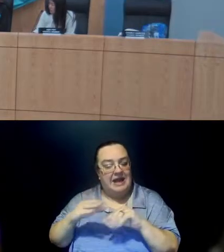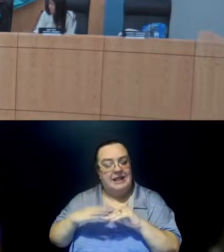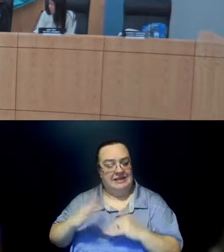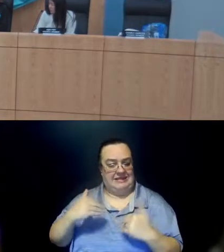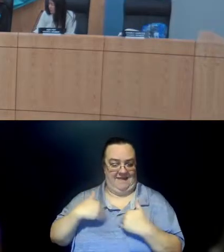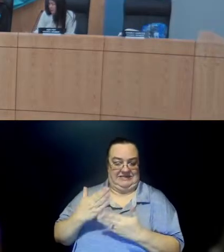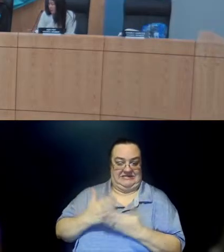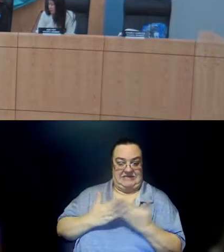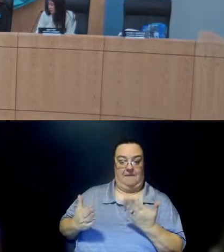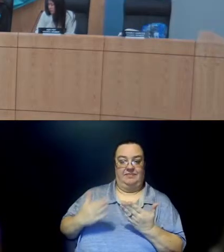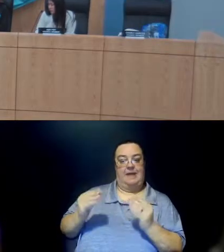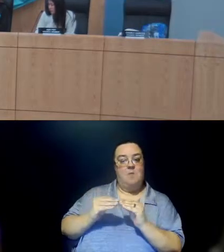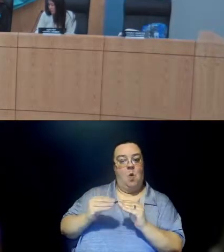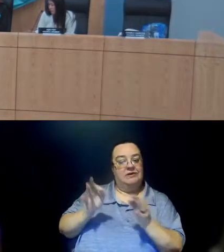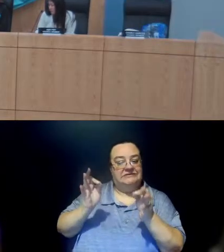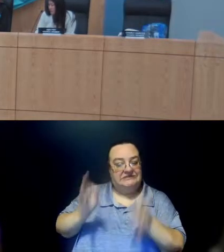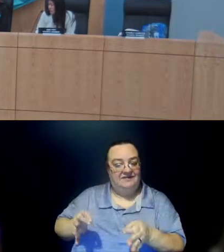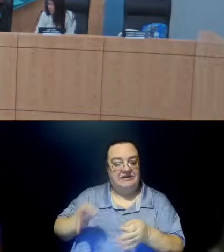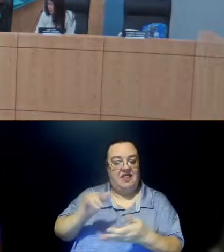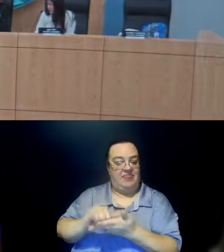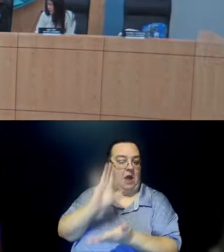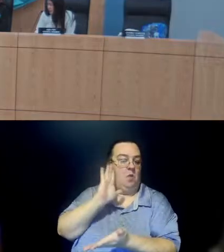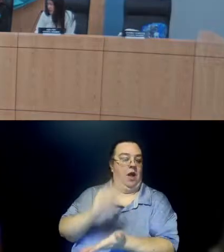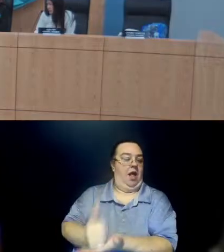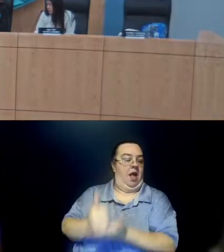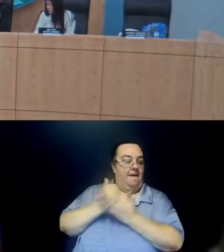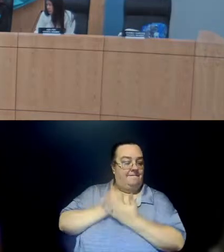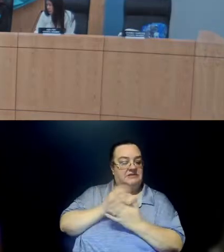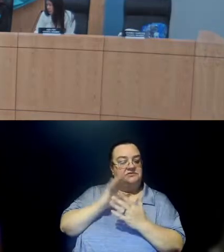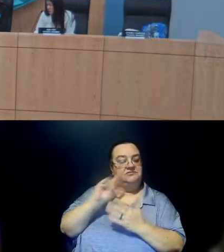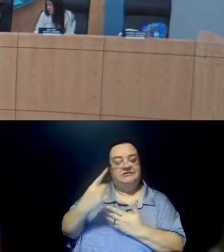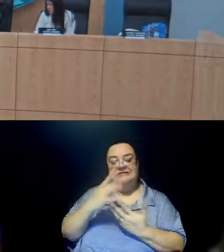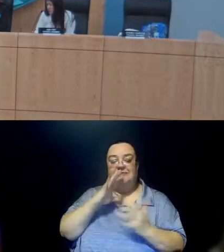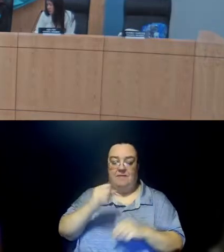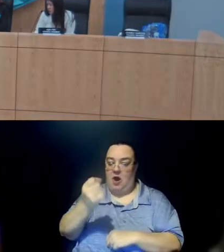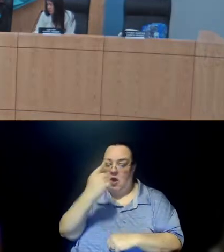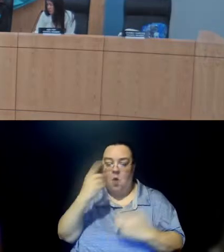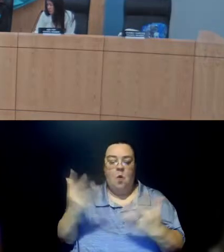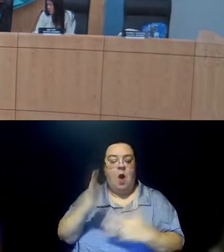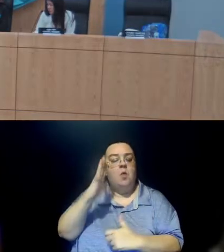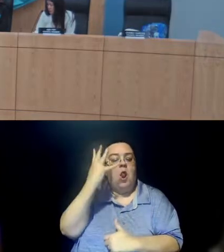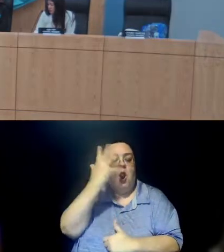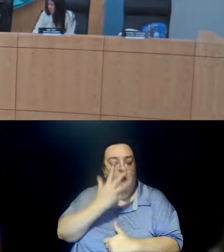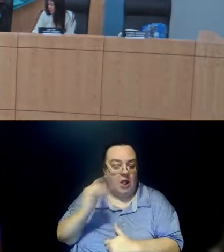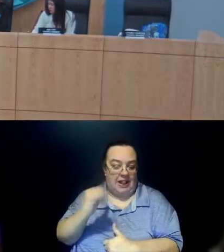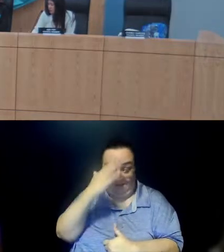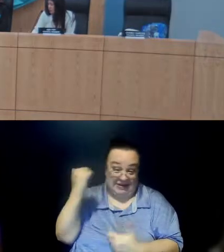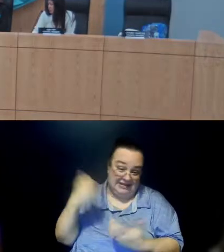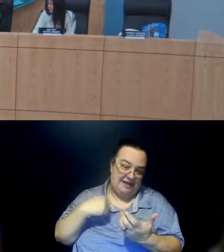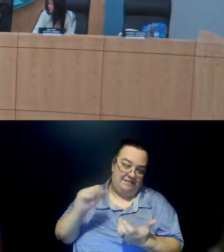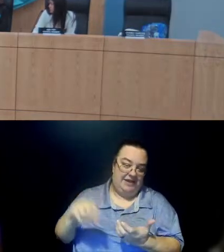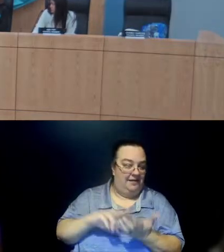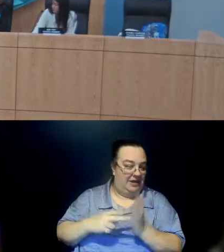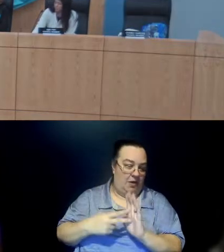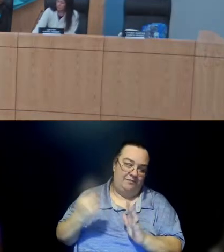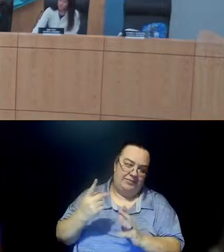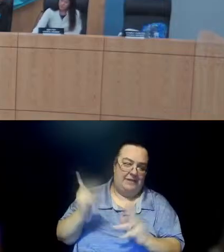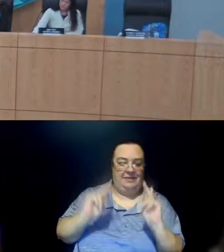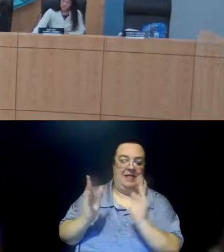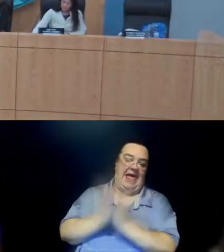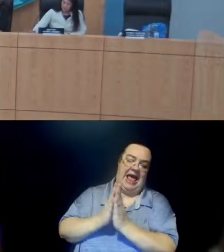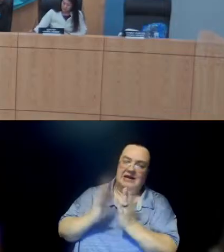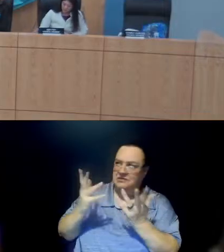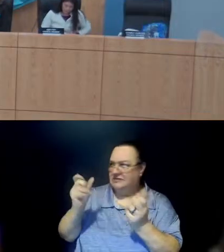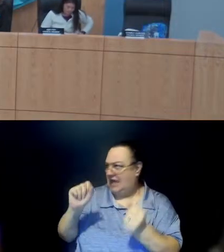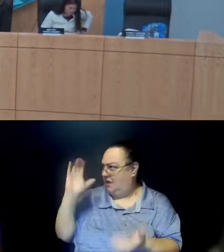Because, yeah, I mean, I always get people asking, well, we should just go down to once a week trash. So why don't we pull some numbers